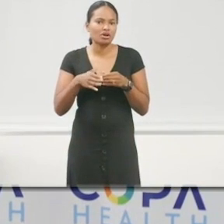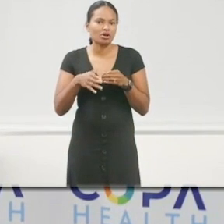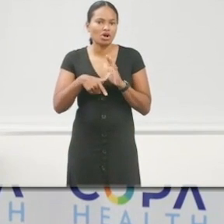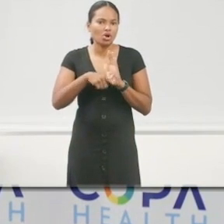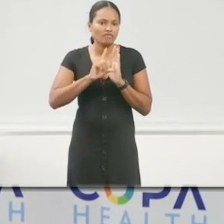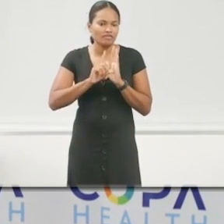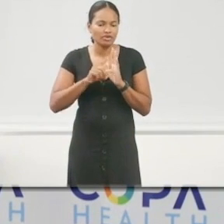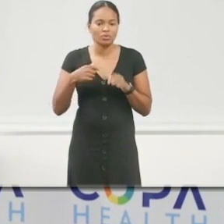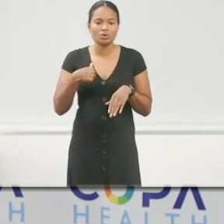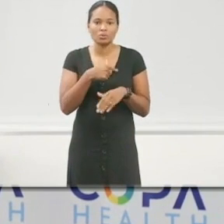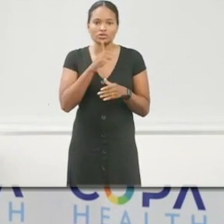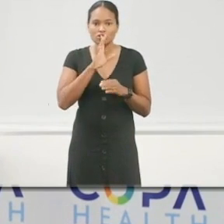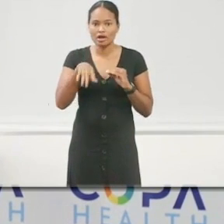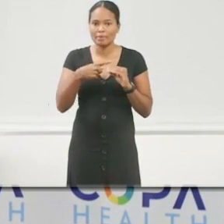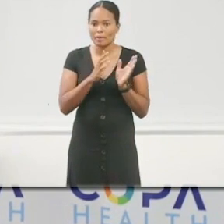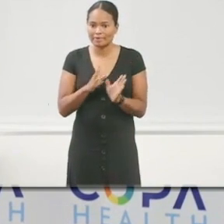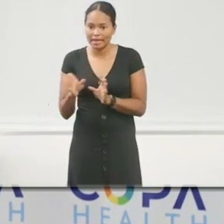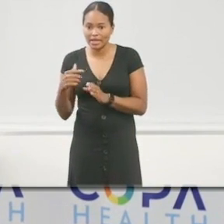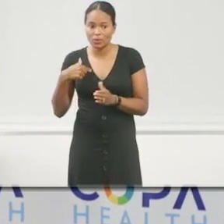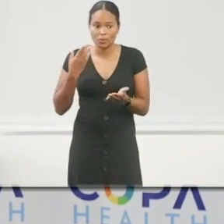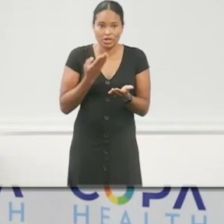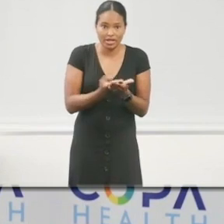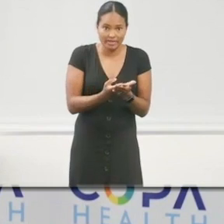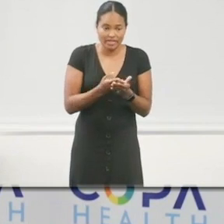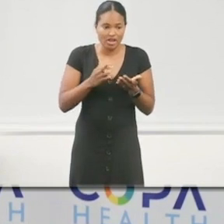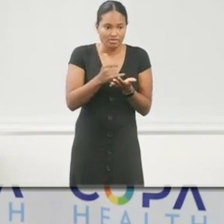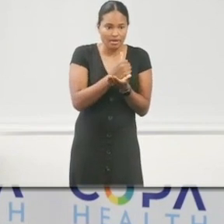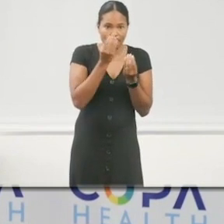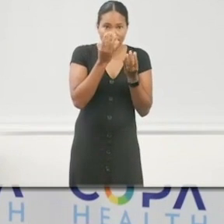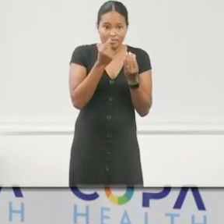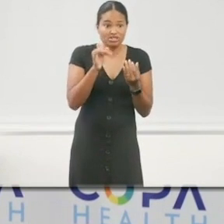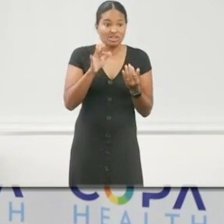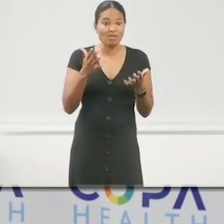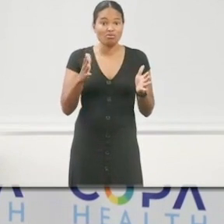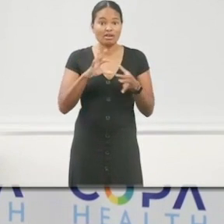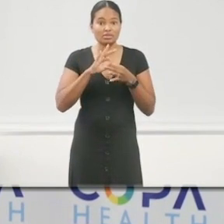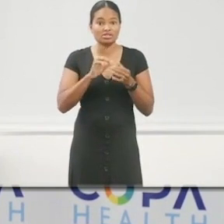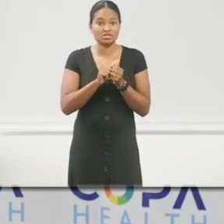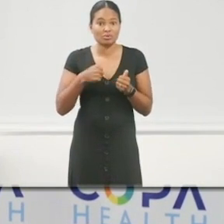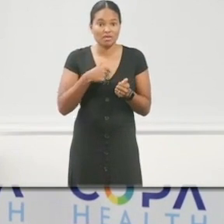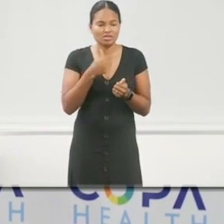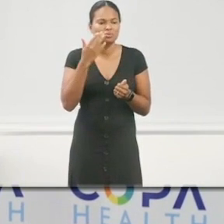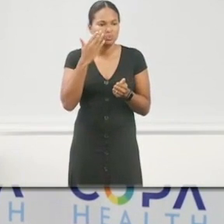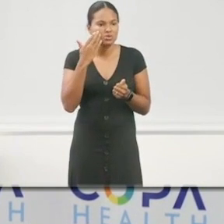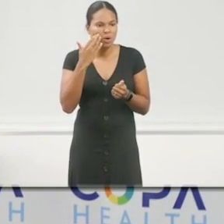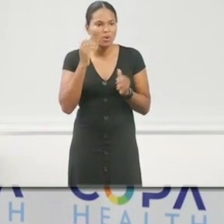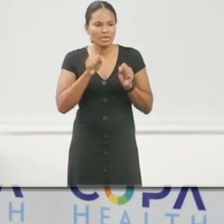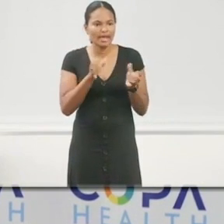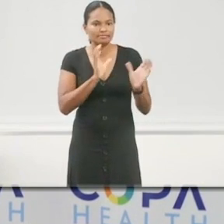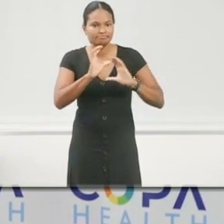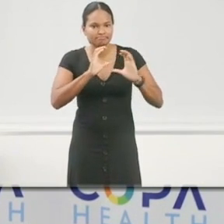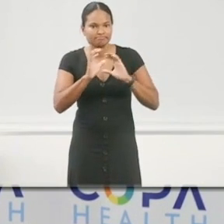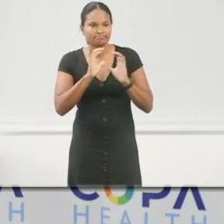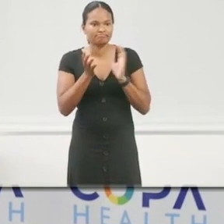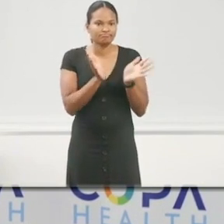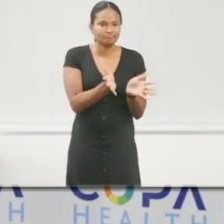planning already. We get there, we gather information. If you already have a relationship with us, that's great, because then we know who we can talk to get more insight. We can get an